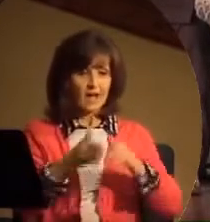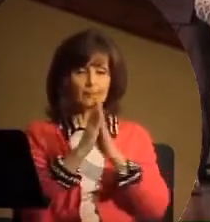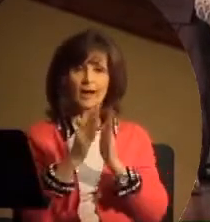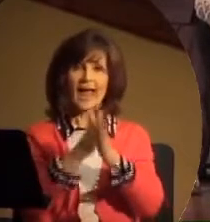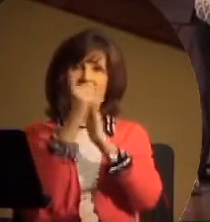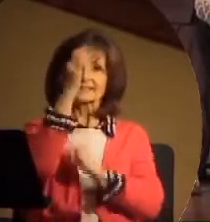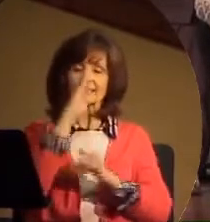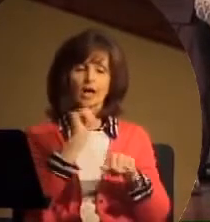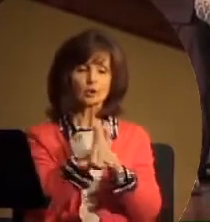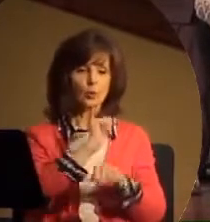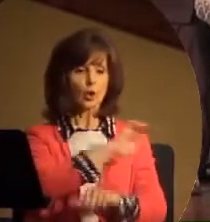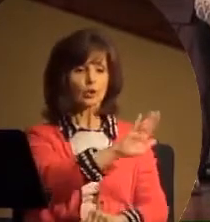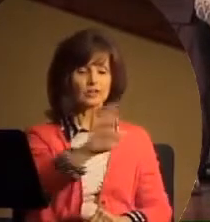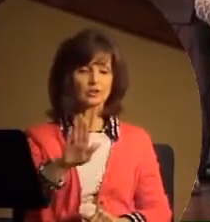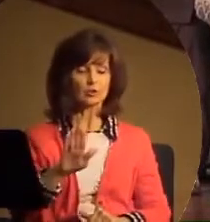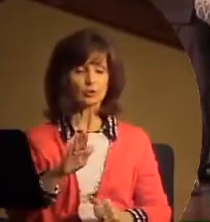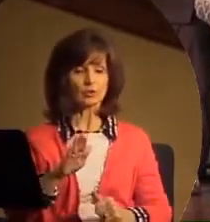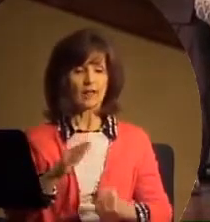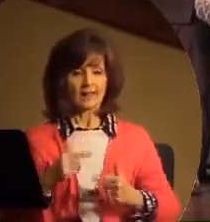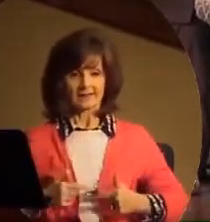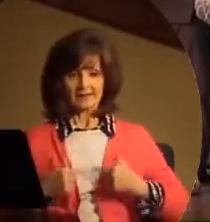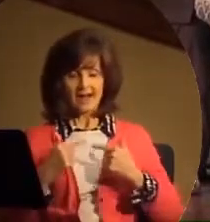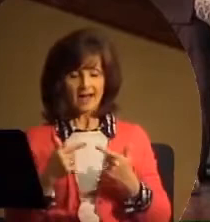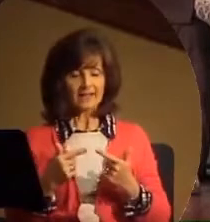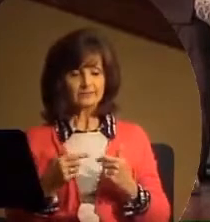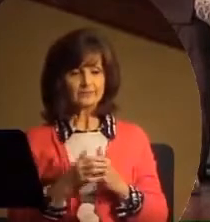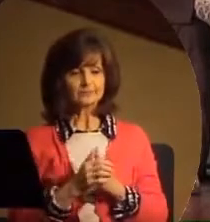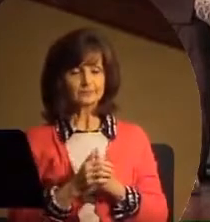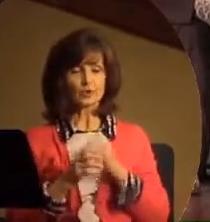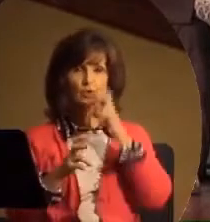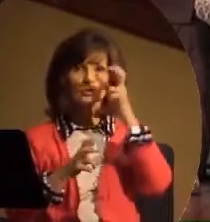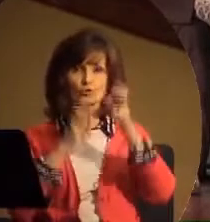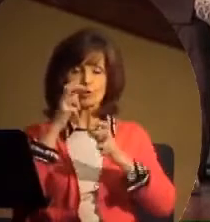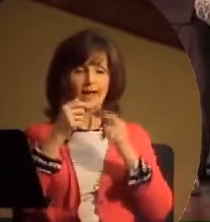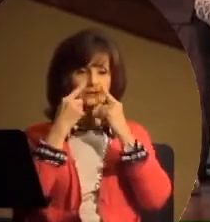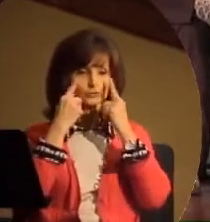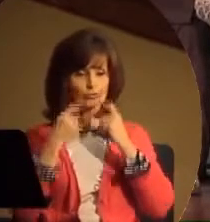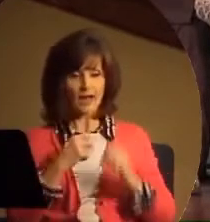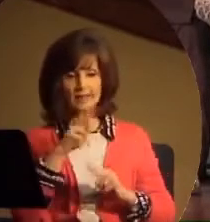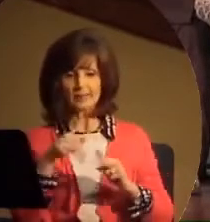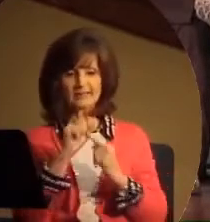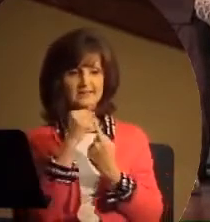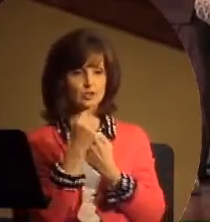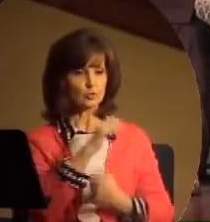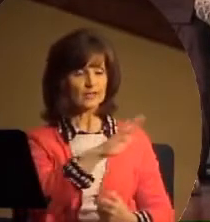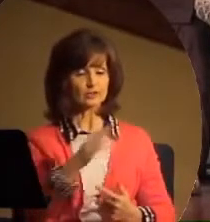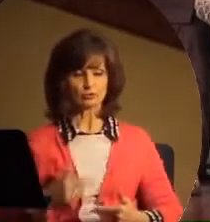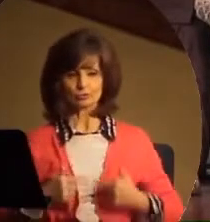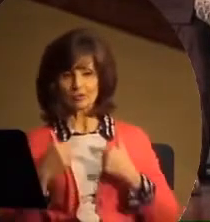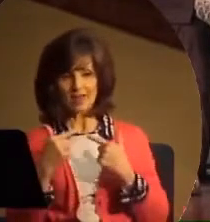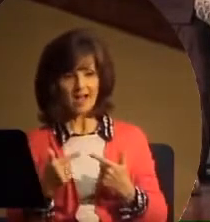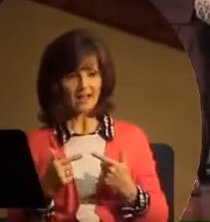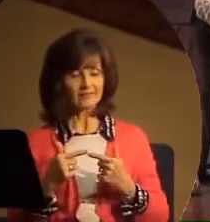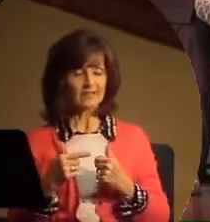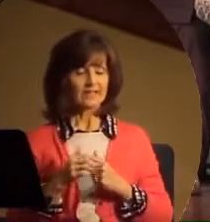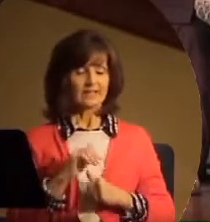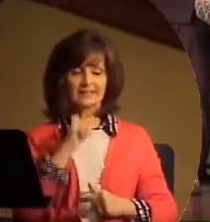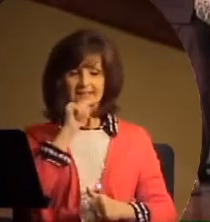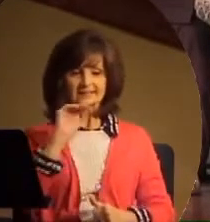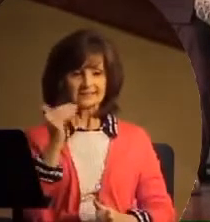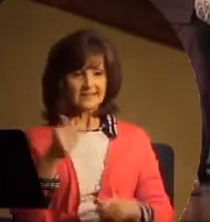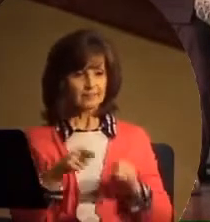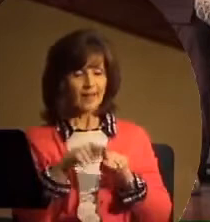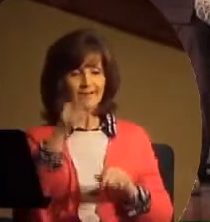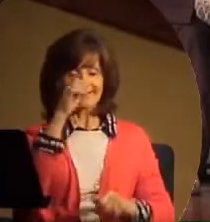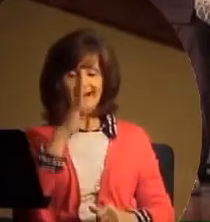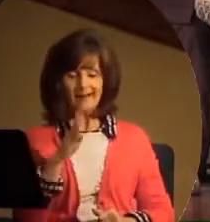ask God to work in your behalf, when you are crying about a situation in your life, and it just don't seem like it,